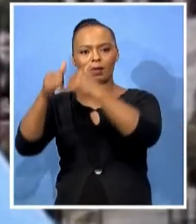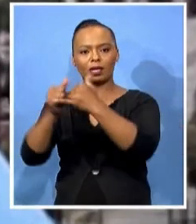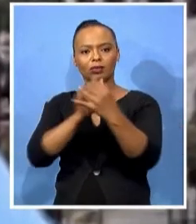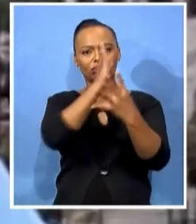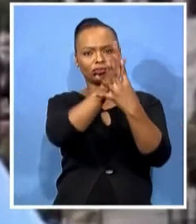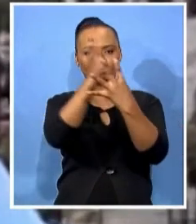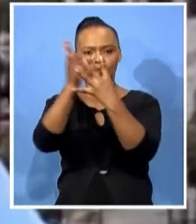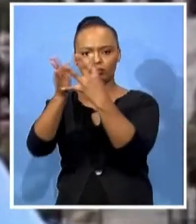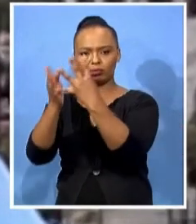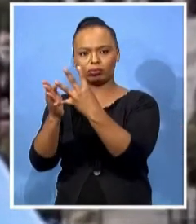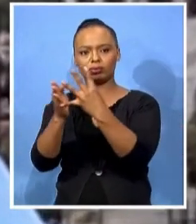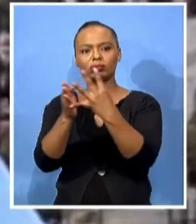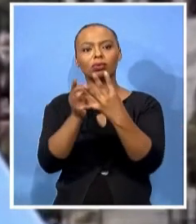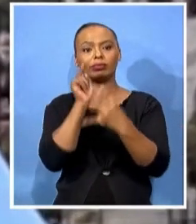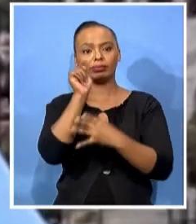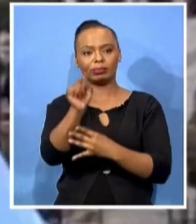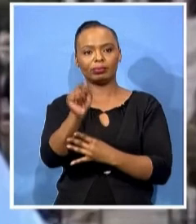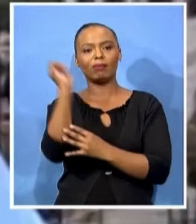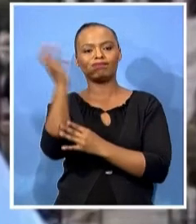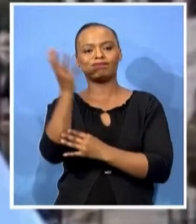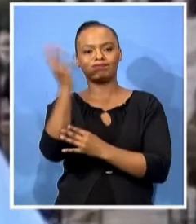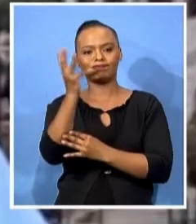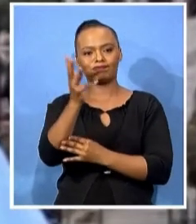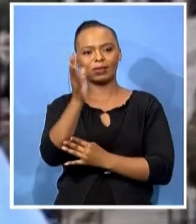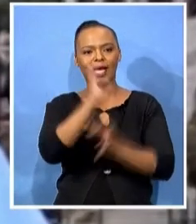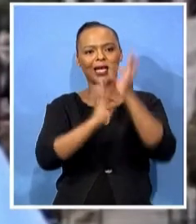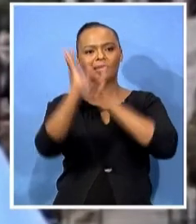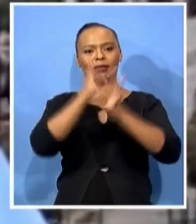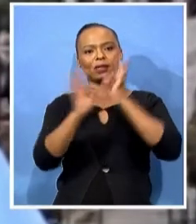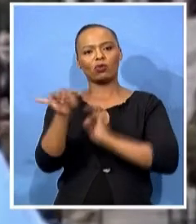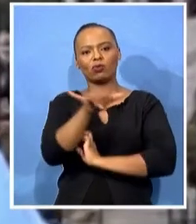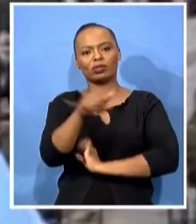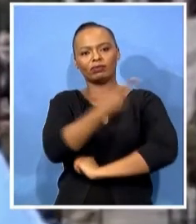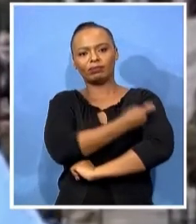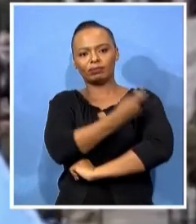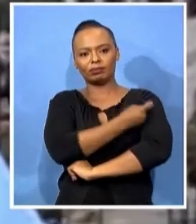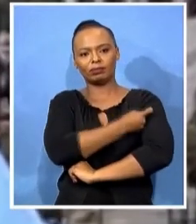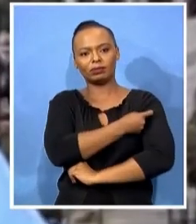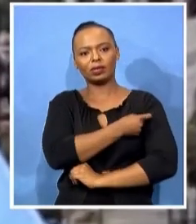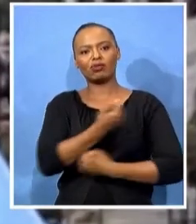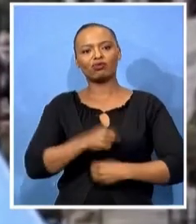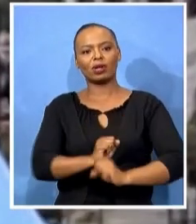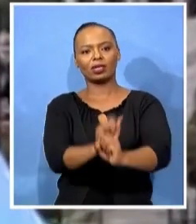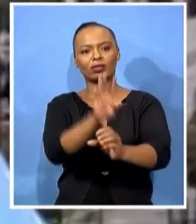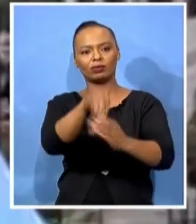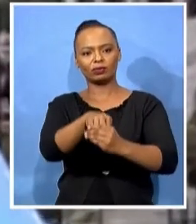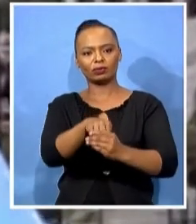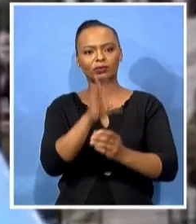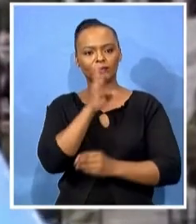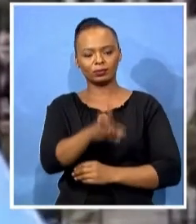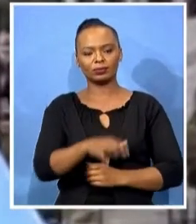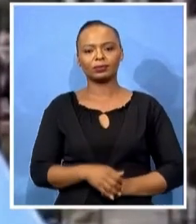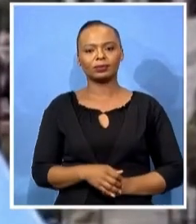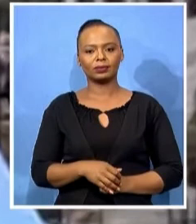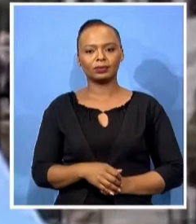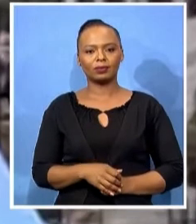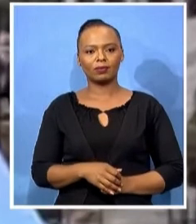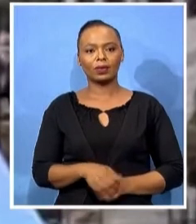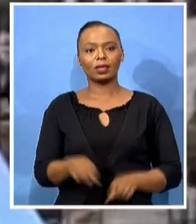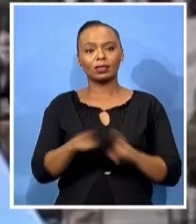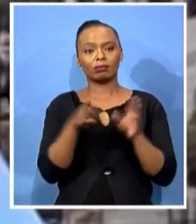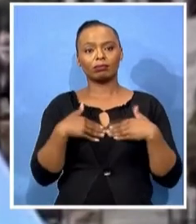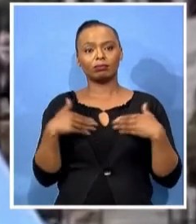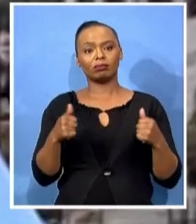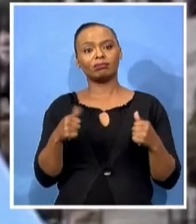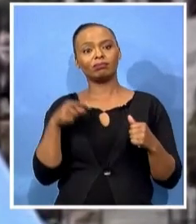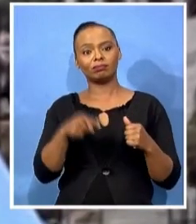vaccine rollout strategy. And in an interview with Cape Talk on Monday, Pillay, who was part of the briefing on Sunday, said